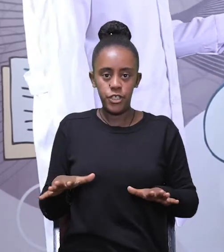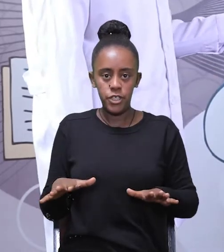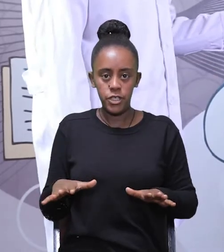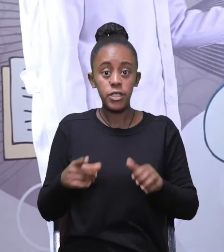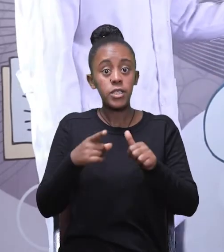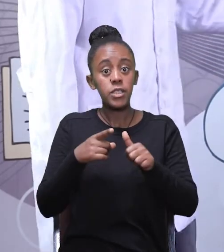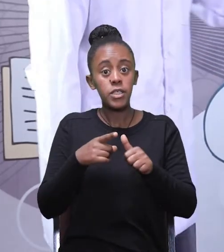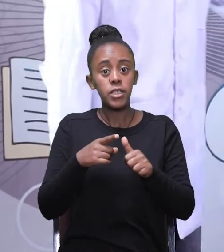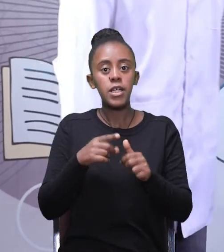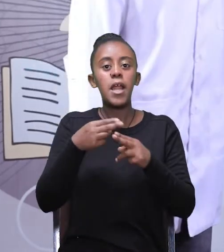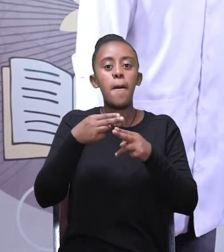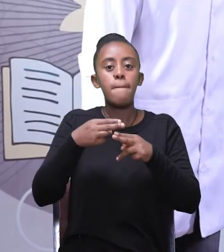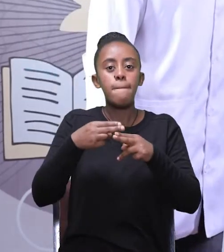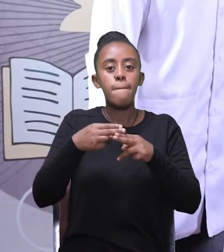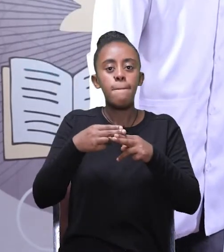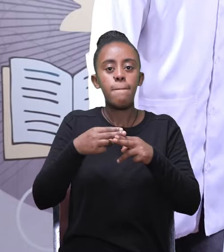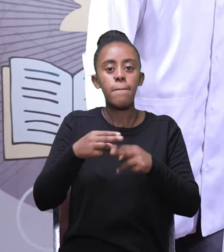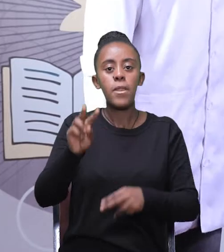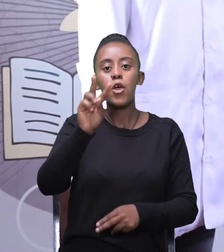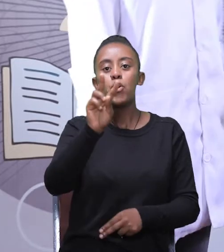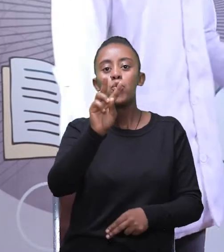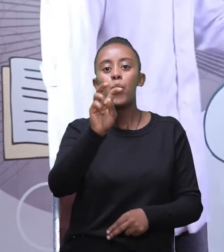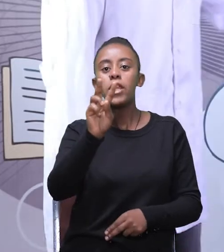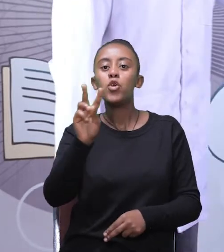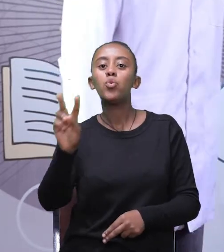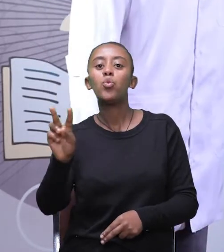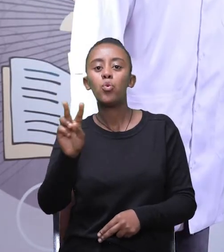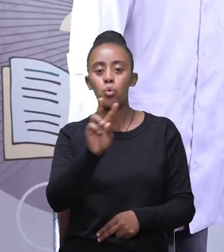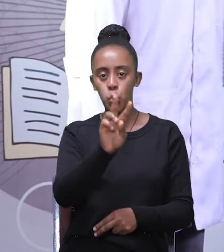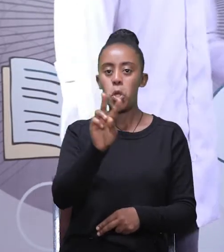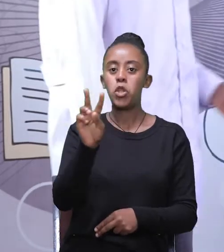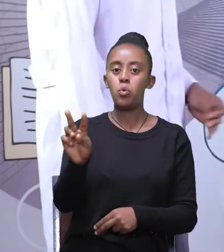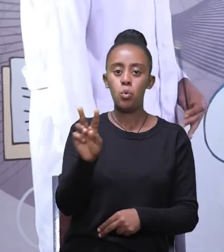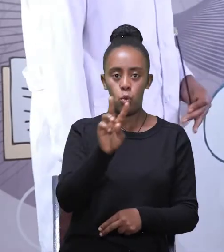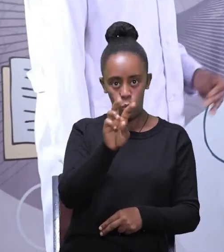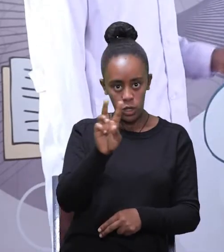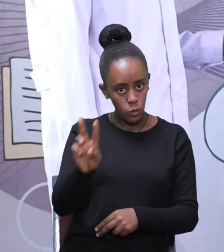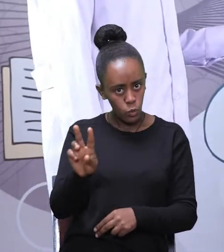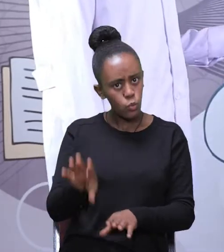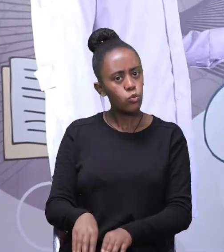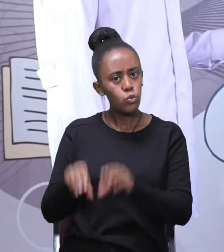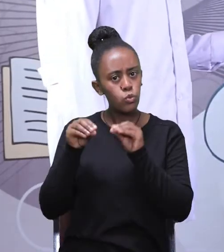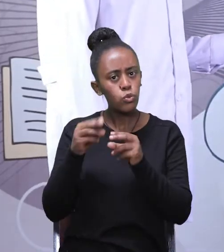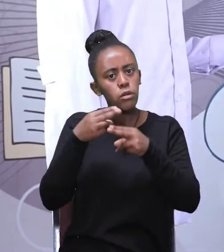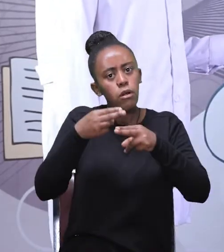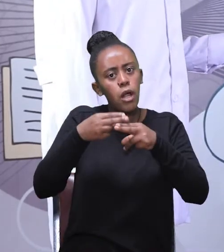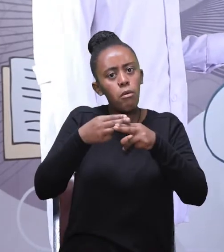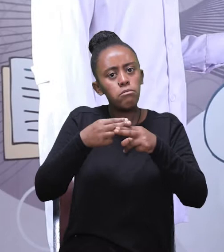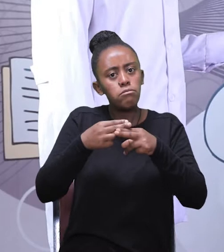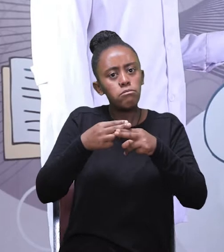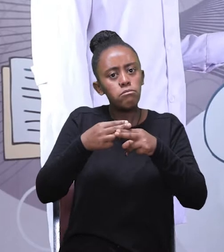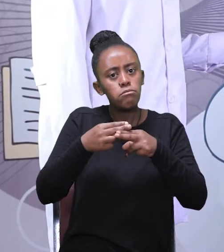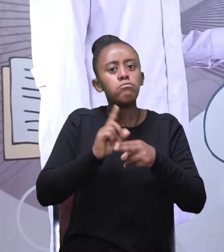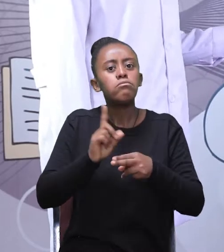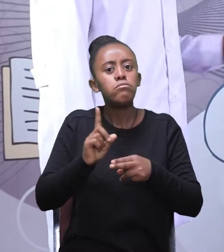first number name is 22. 22. Student, what is the name of this number? I